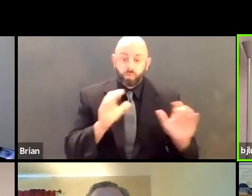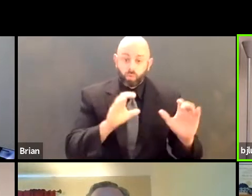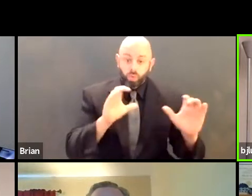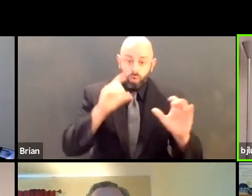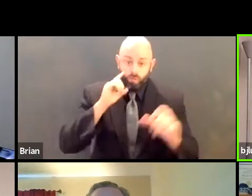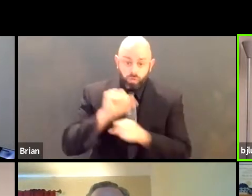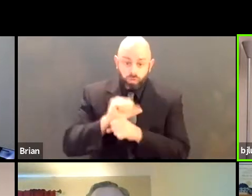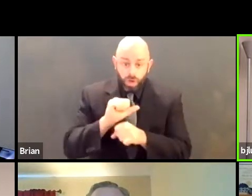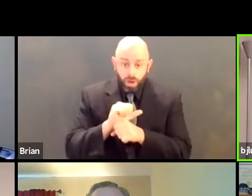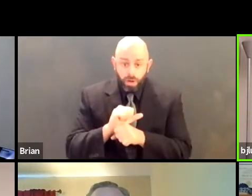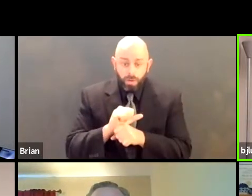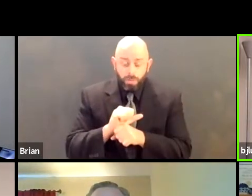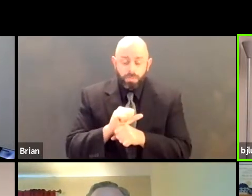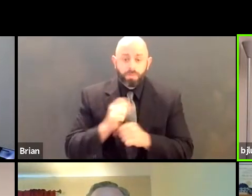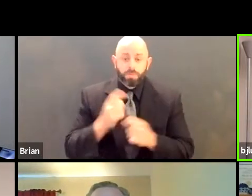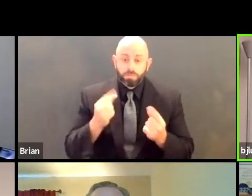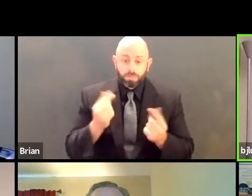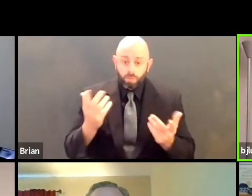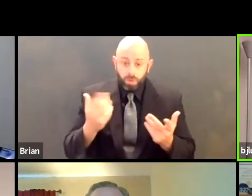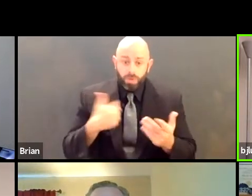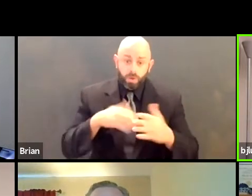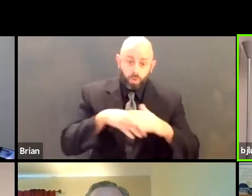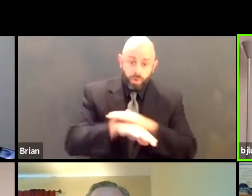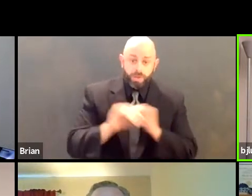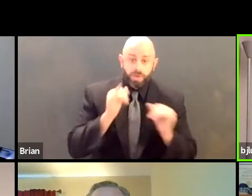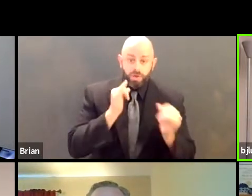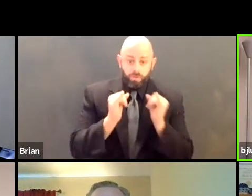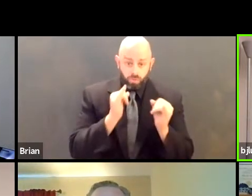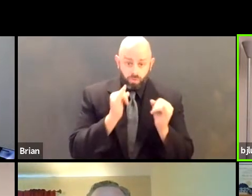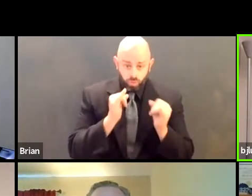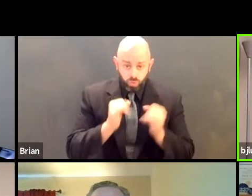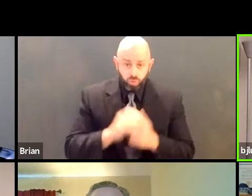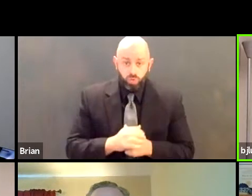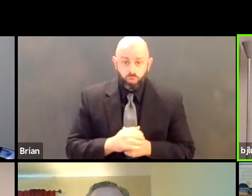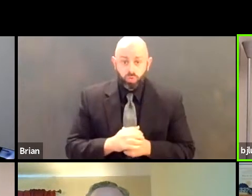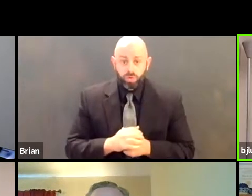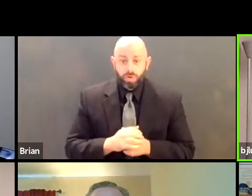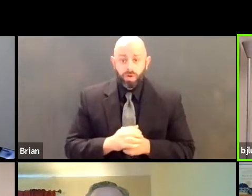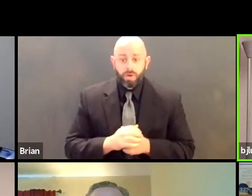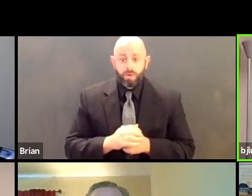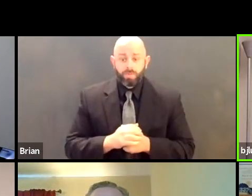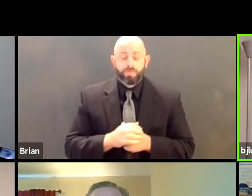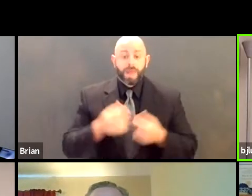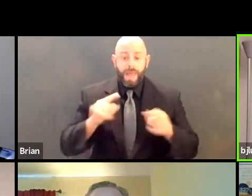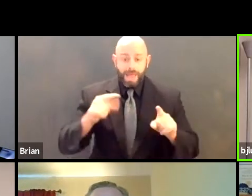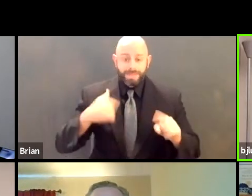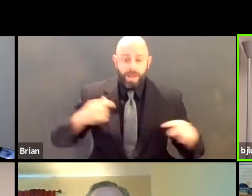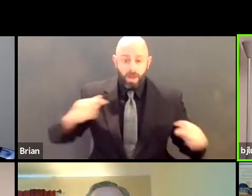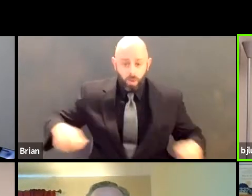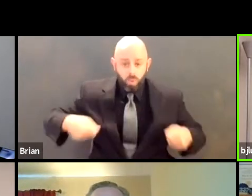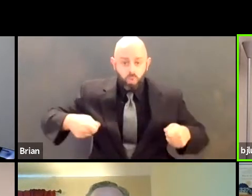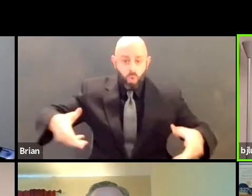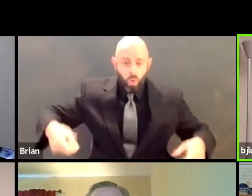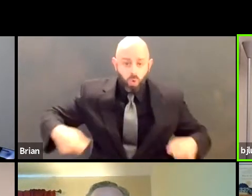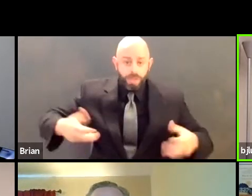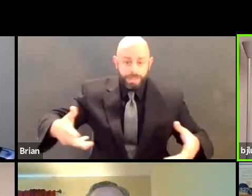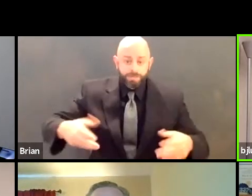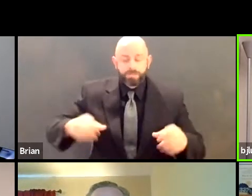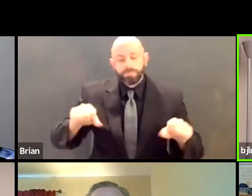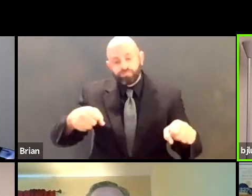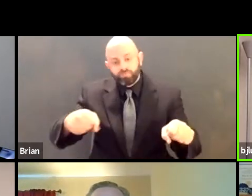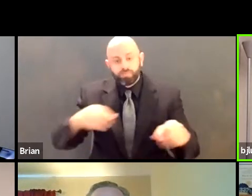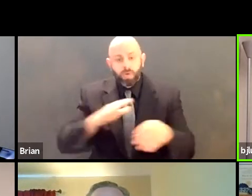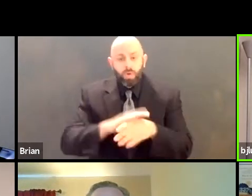would go into interview, and as I rolled in on my scooter, you know,